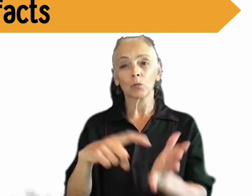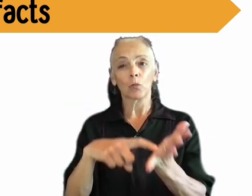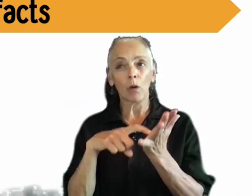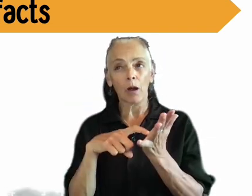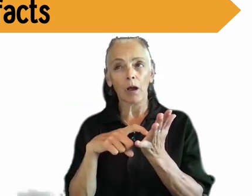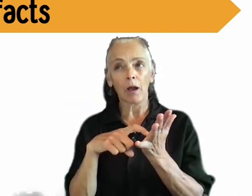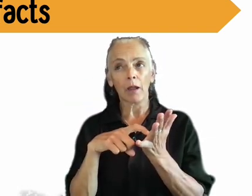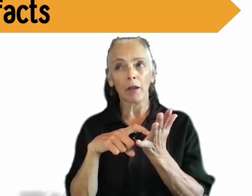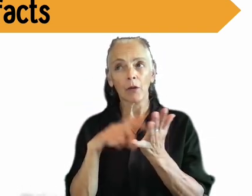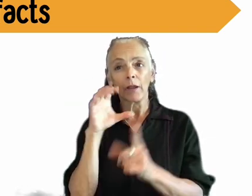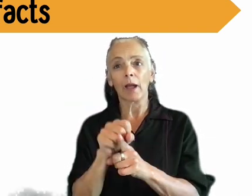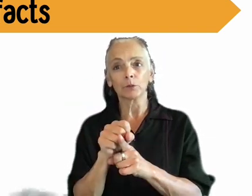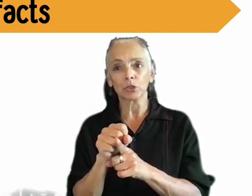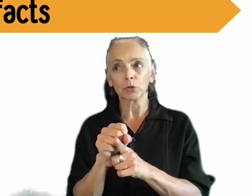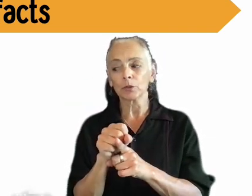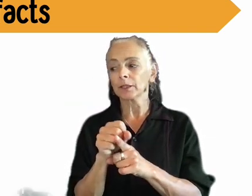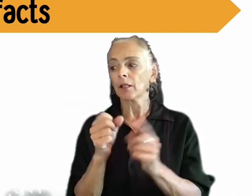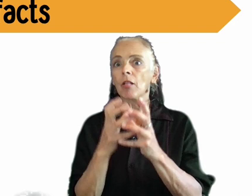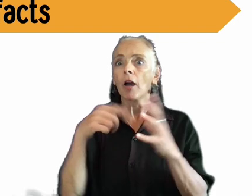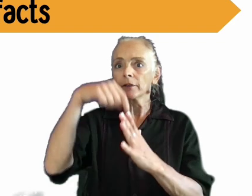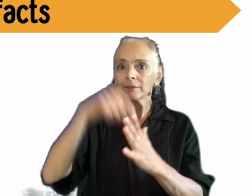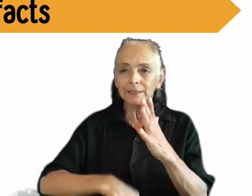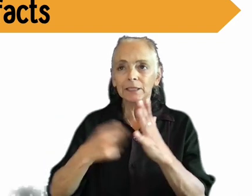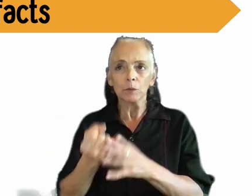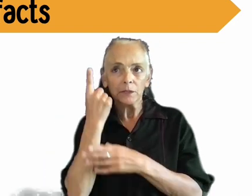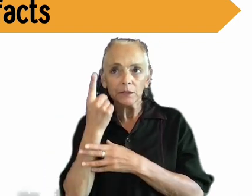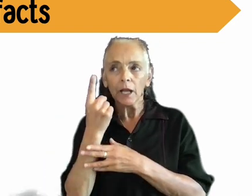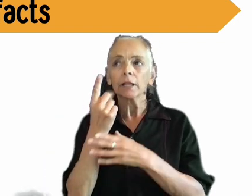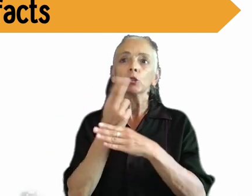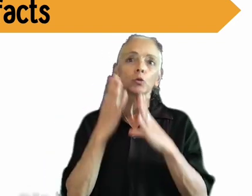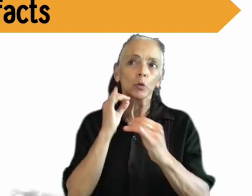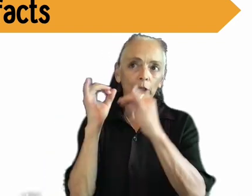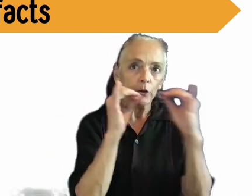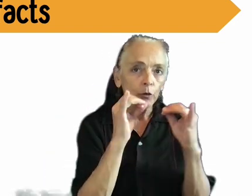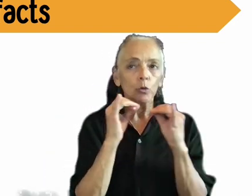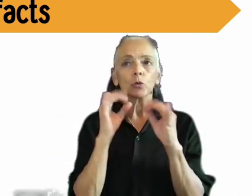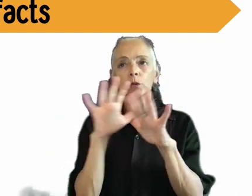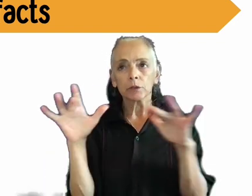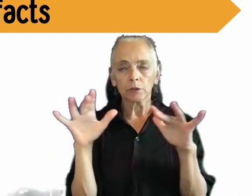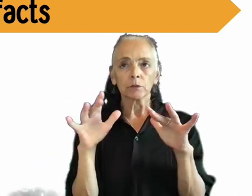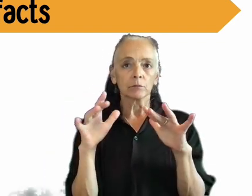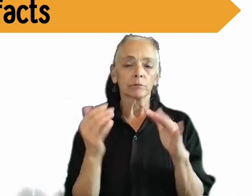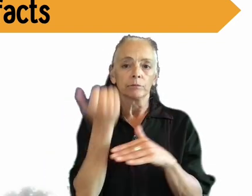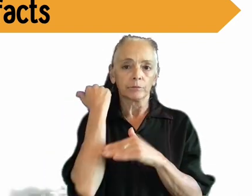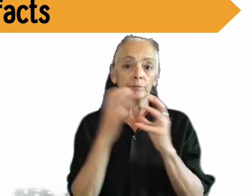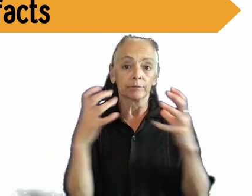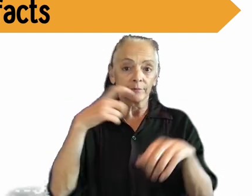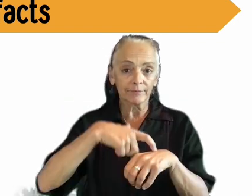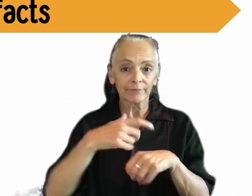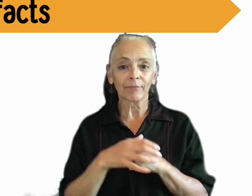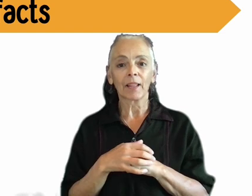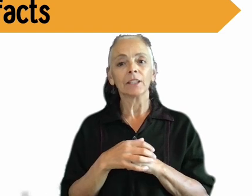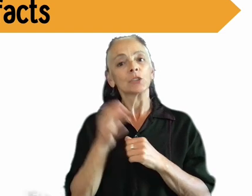they require capturing a lot of deep insights like doing a lot of user interview work and that can be really time consuming so